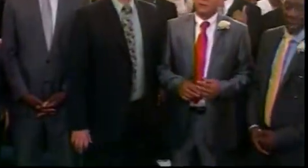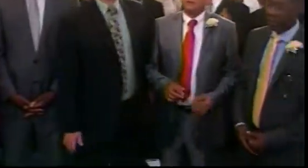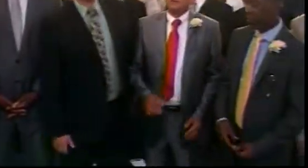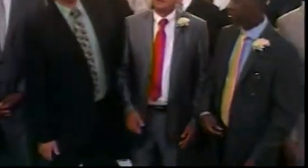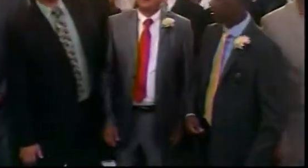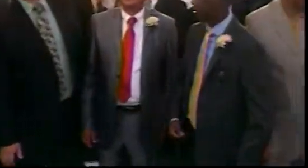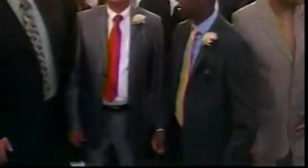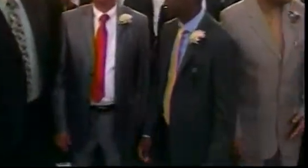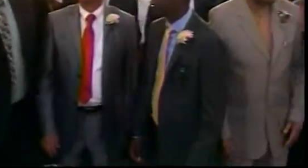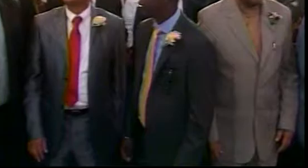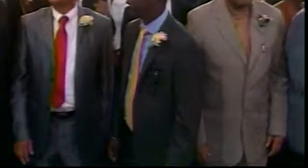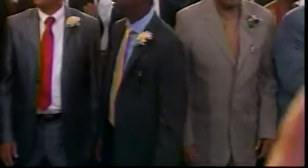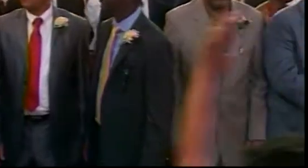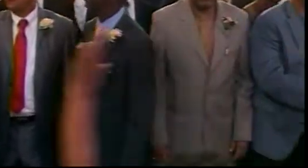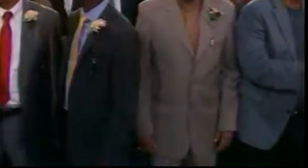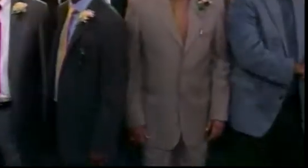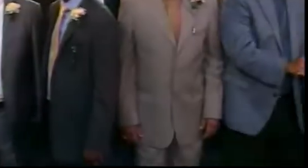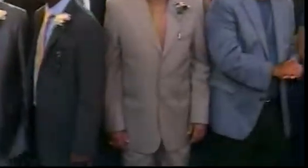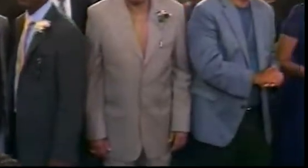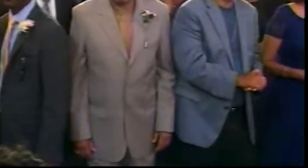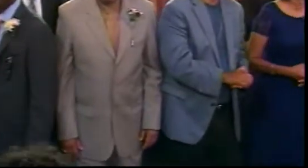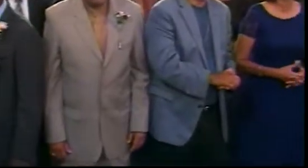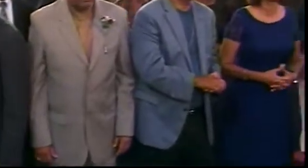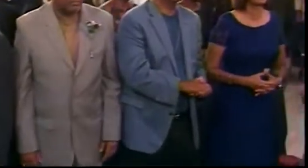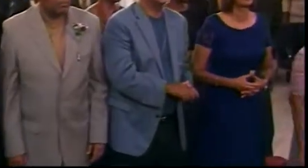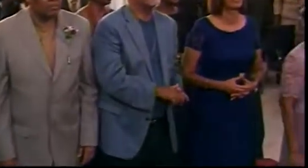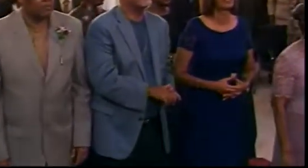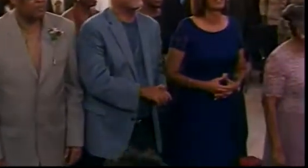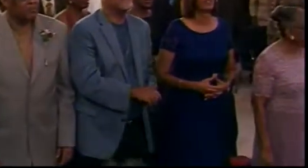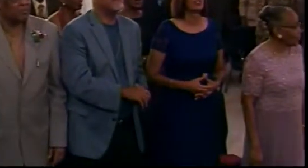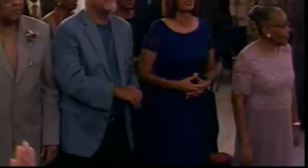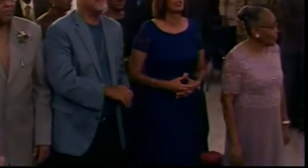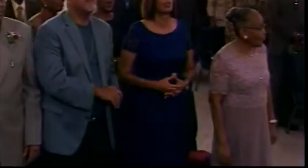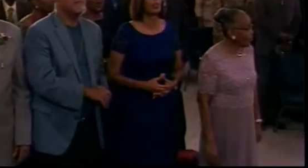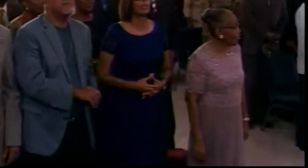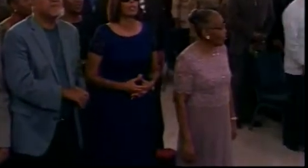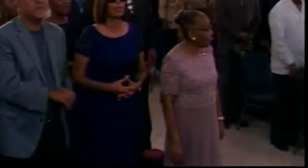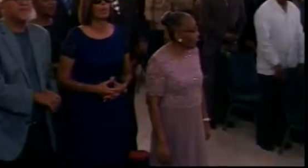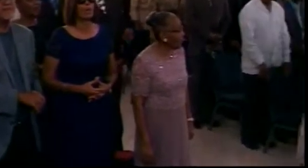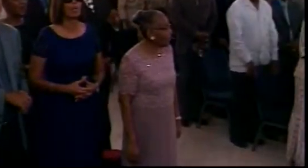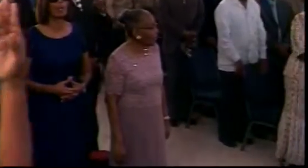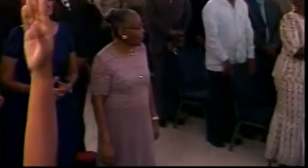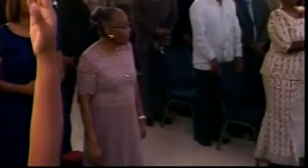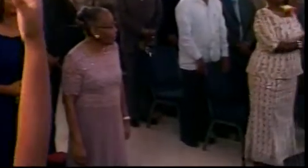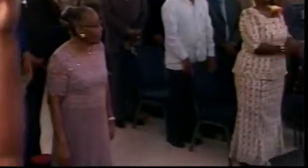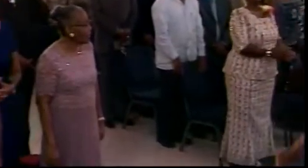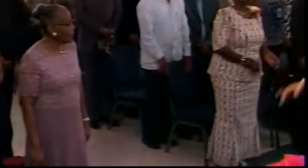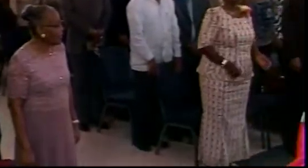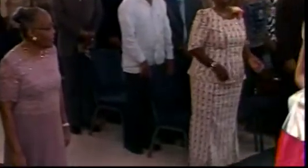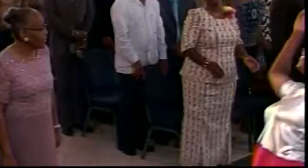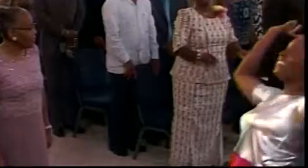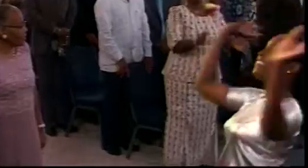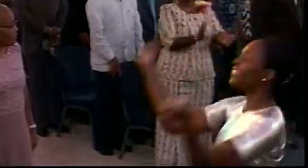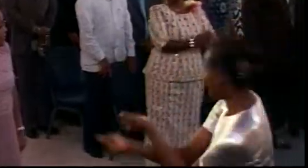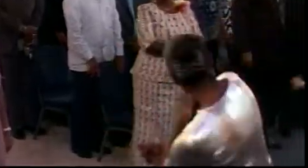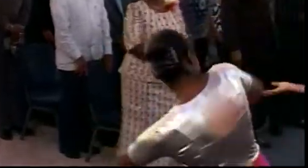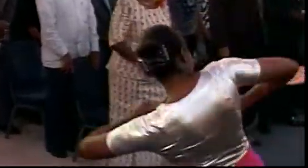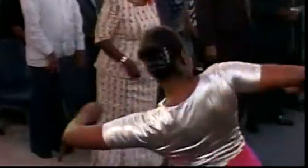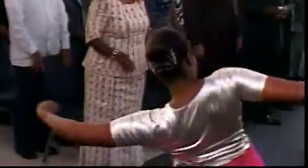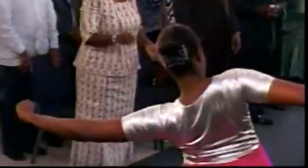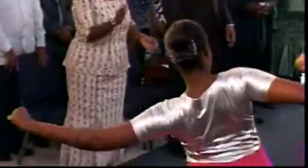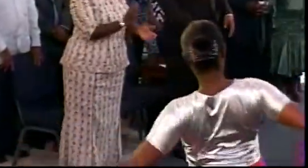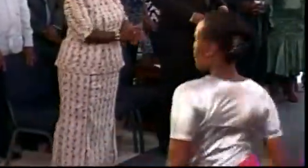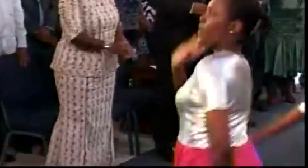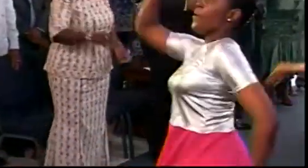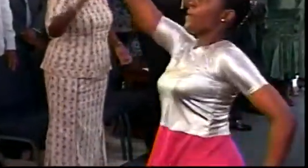Ministries, Senator Reverend Dr. David Jewett, likened the new facility to that of a birth as it took 9 months to complete. He